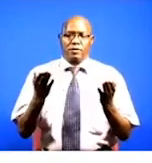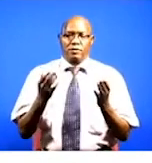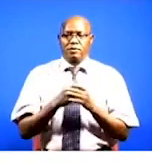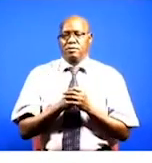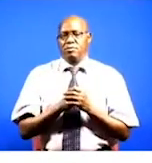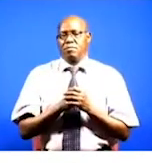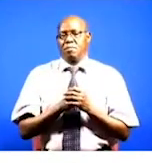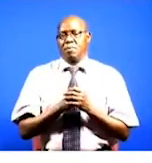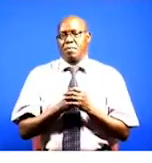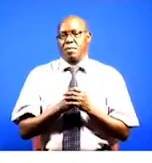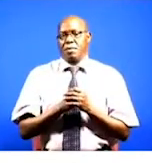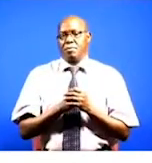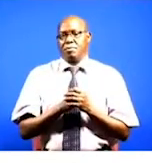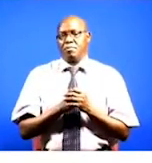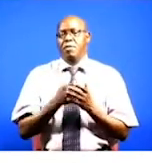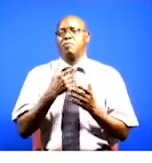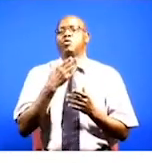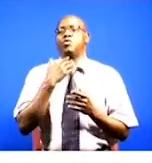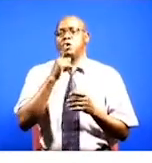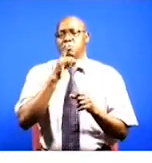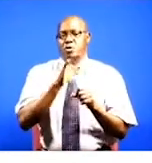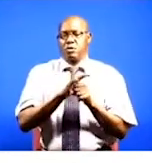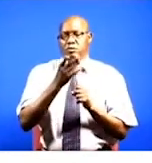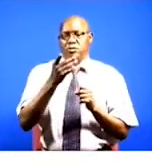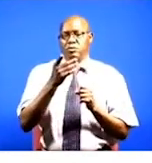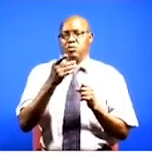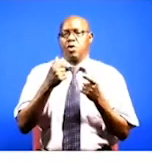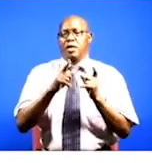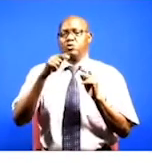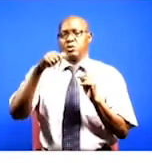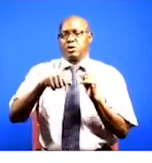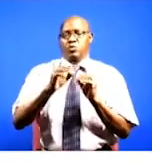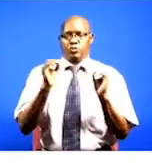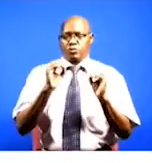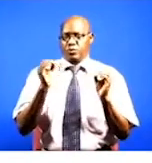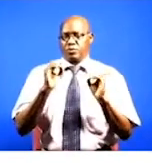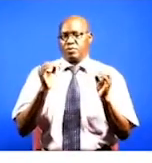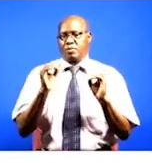mimi nataka kuhakikisha nyinyi, I will never let you down.